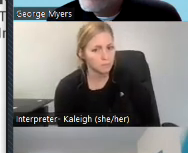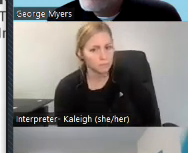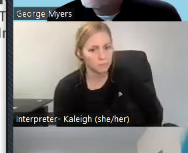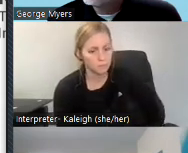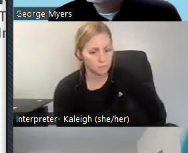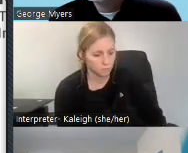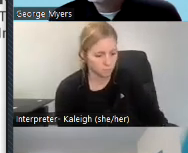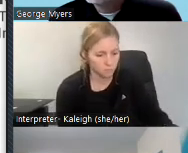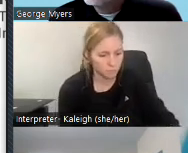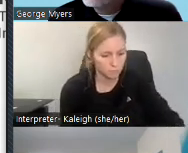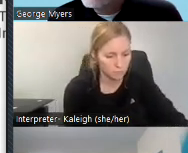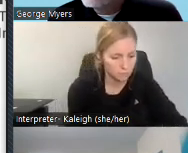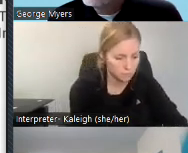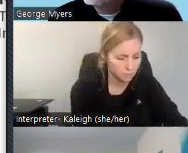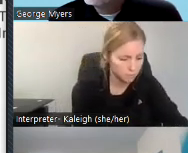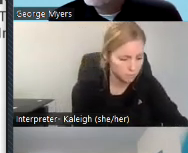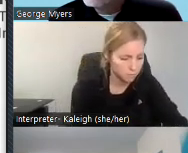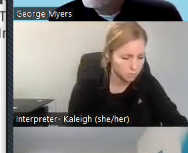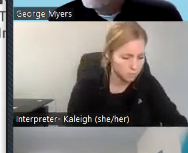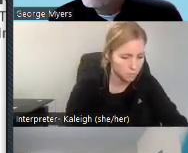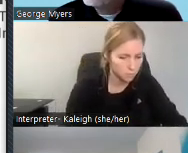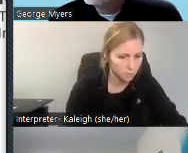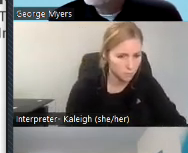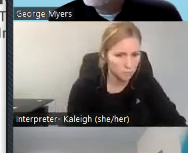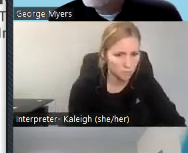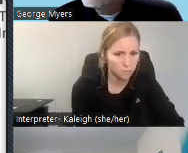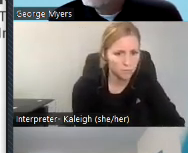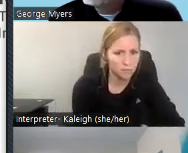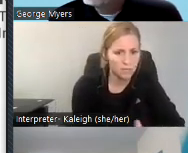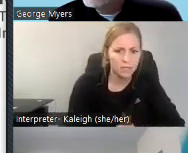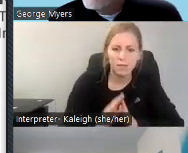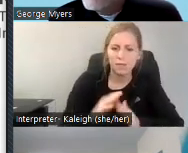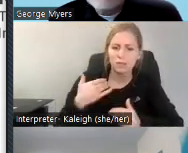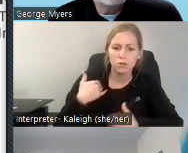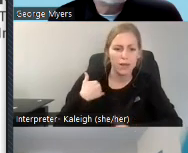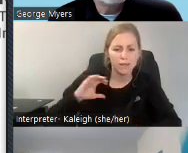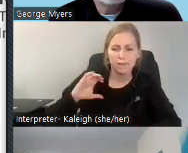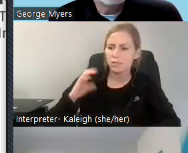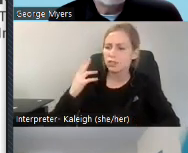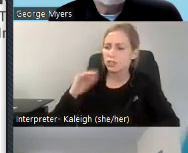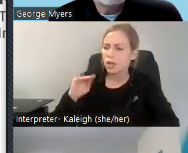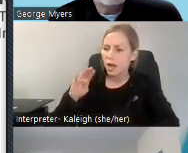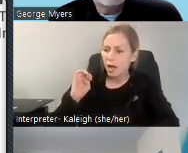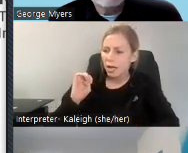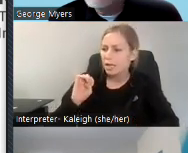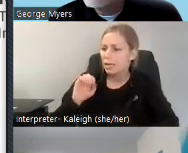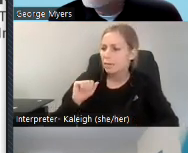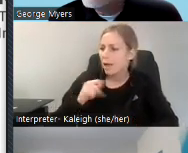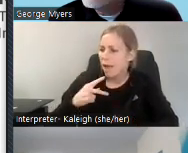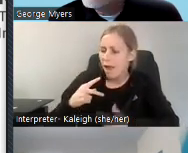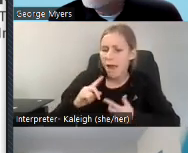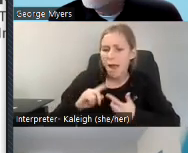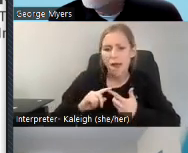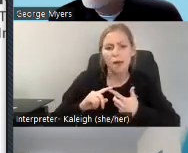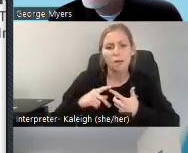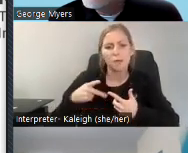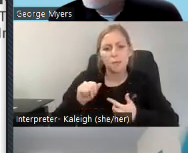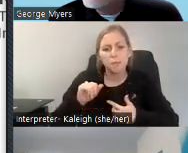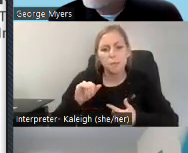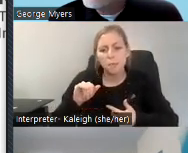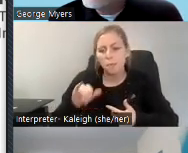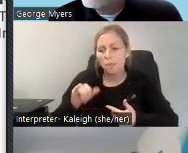all. But the Chime app and the